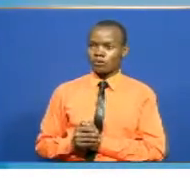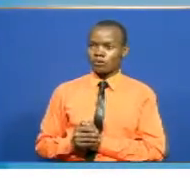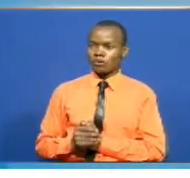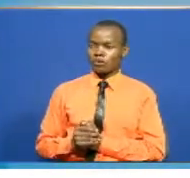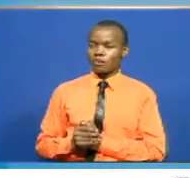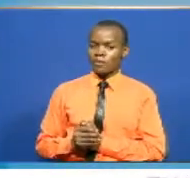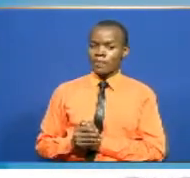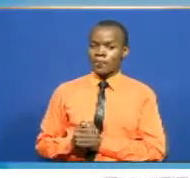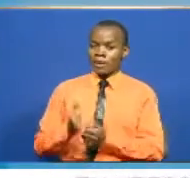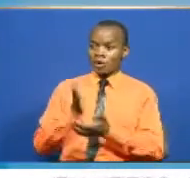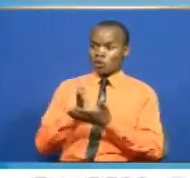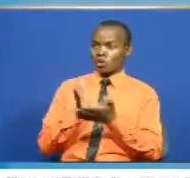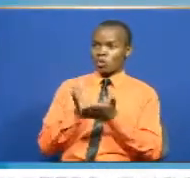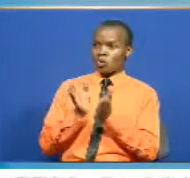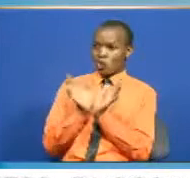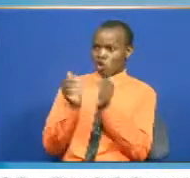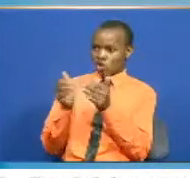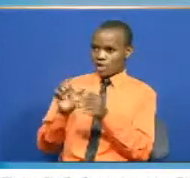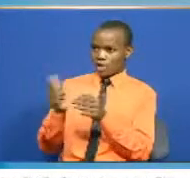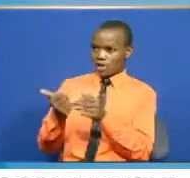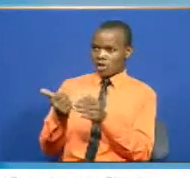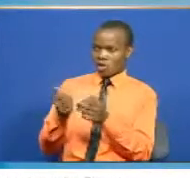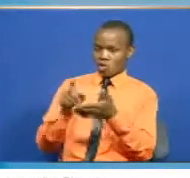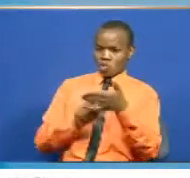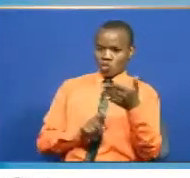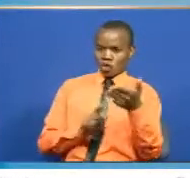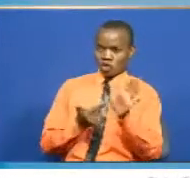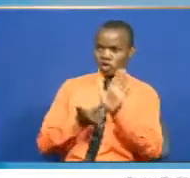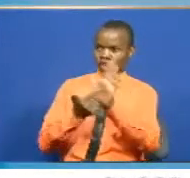she's bringing what she brings to the table is